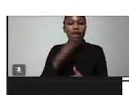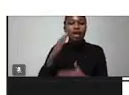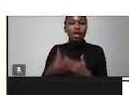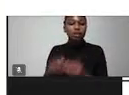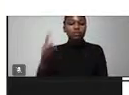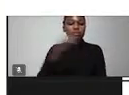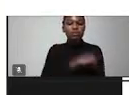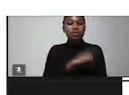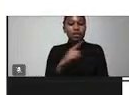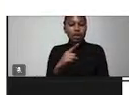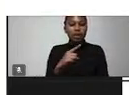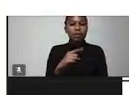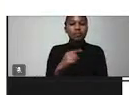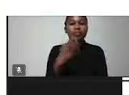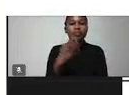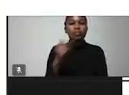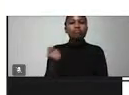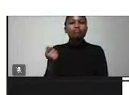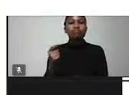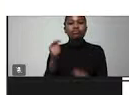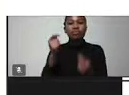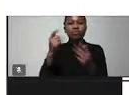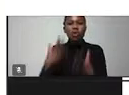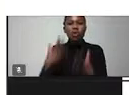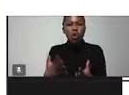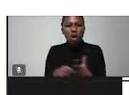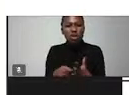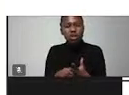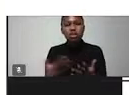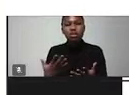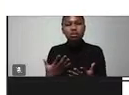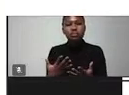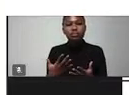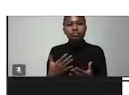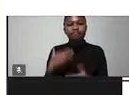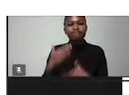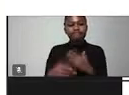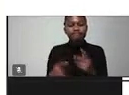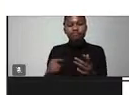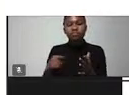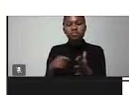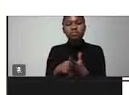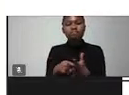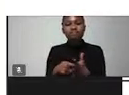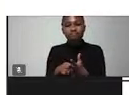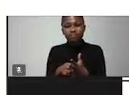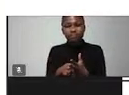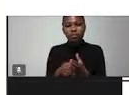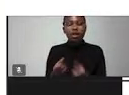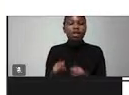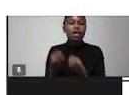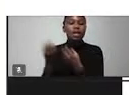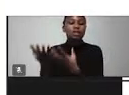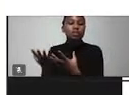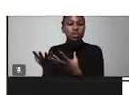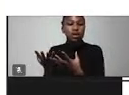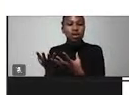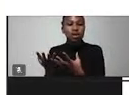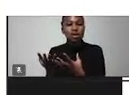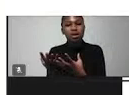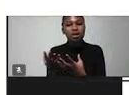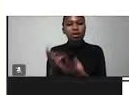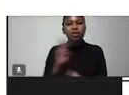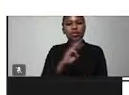massive impact in terms of costs that are carried by the entrepreneur, the exporter. The fourth challenge is in terms of securing Western